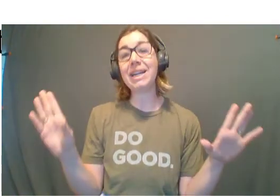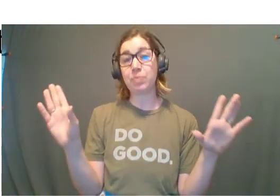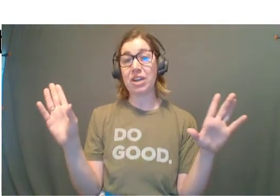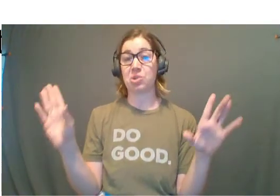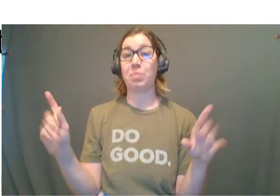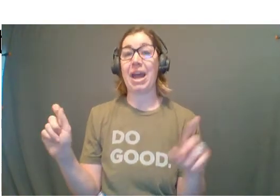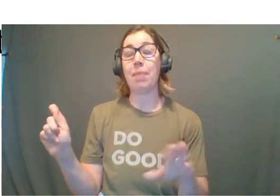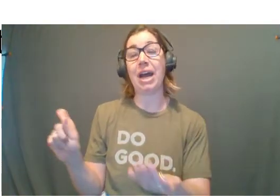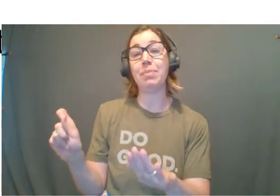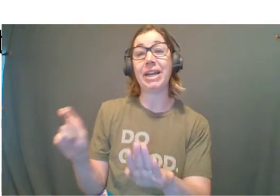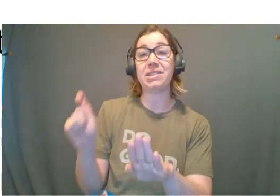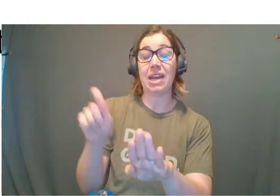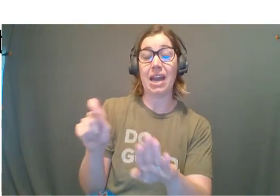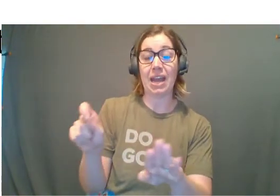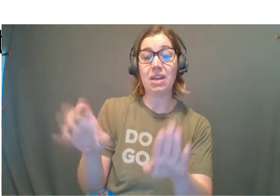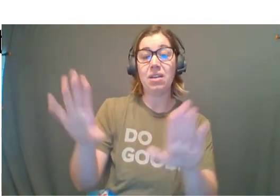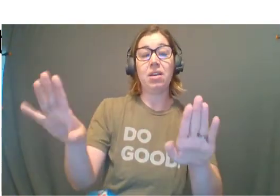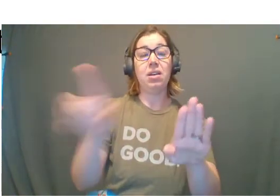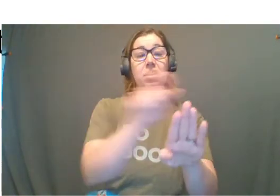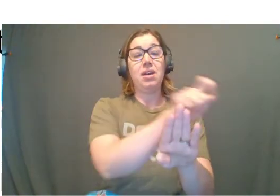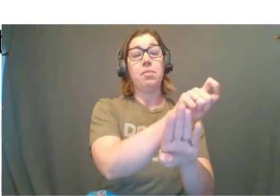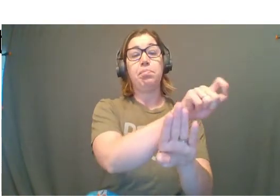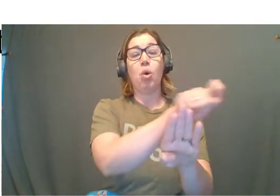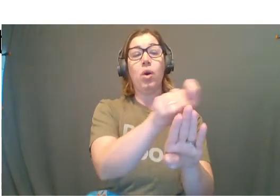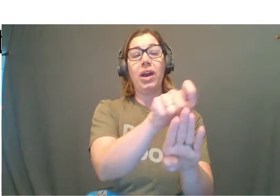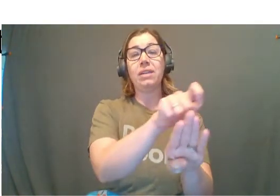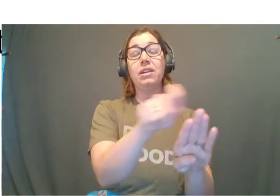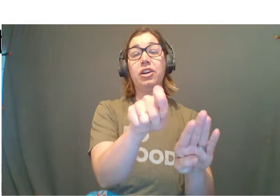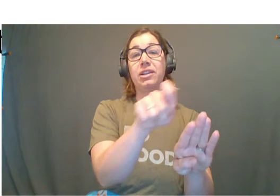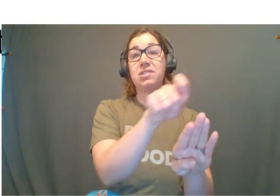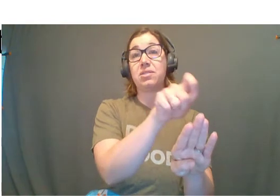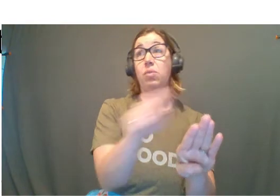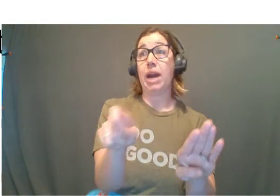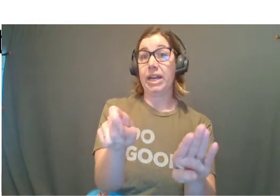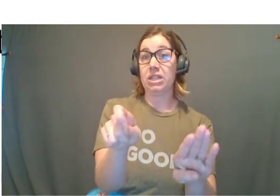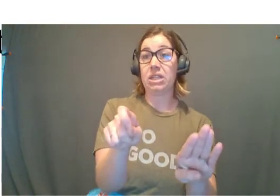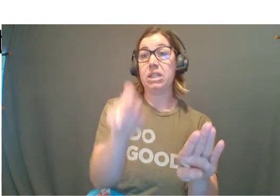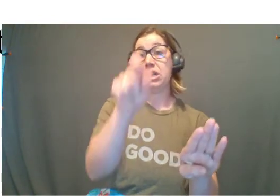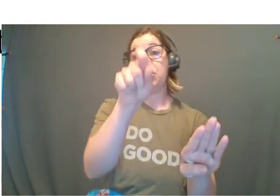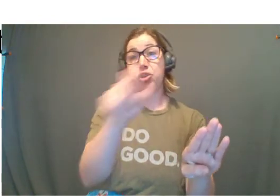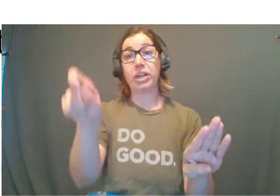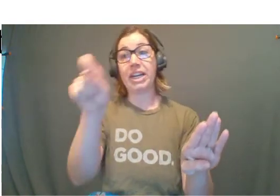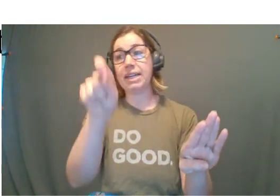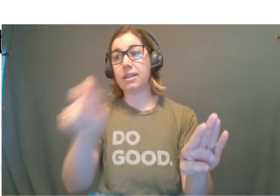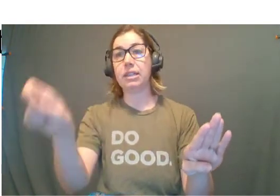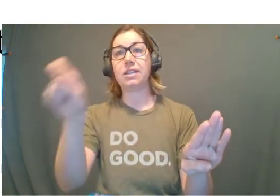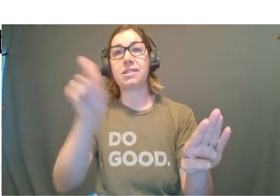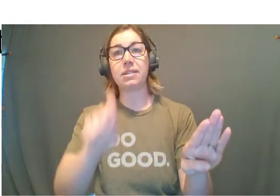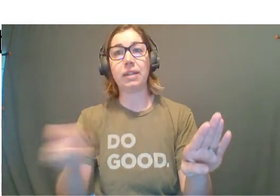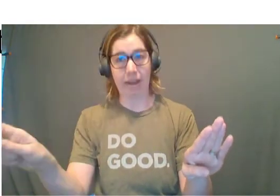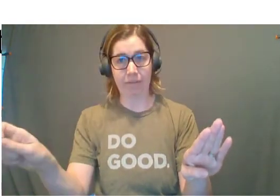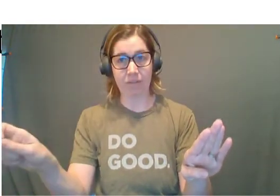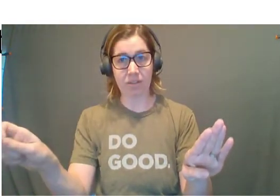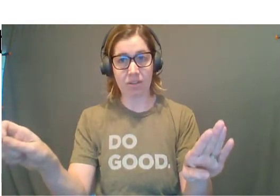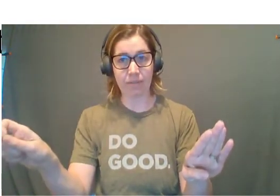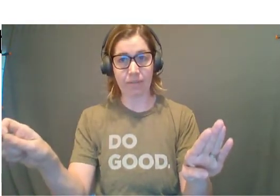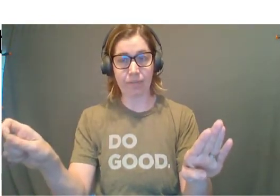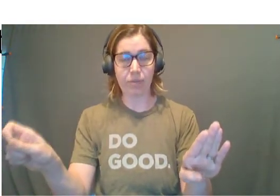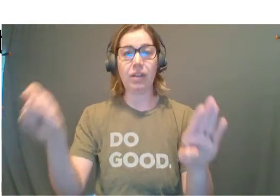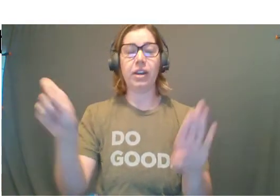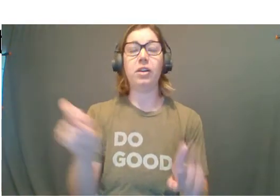on my spatial map, I might say, boy looks right, tree looks